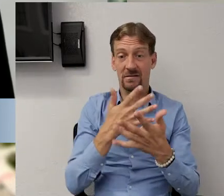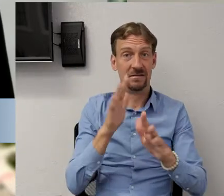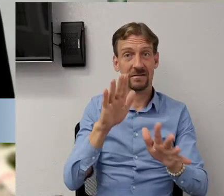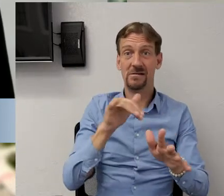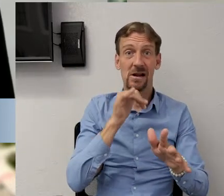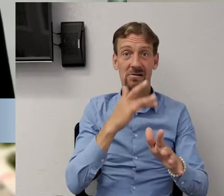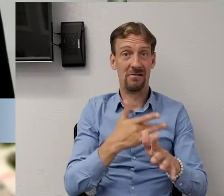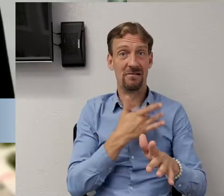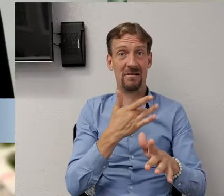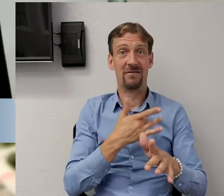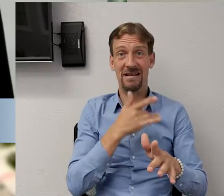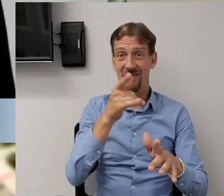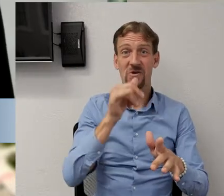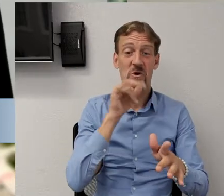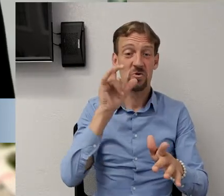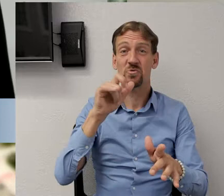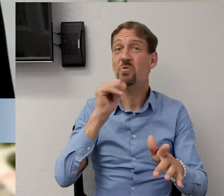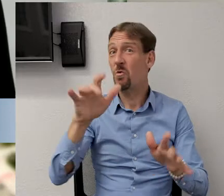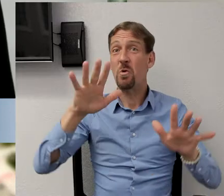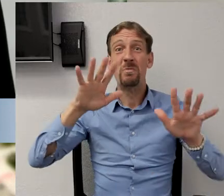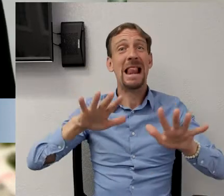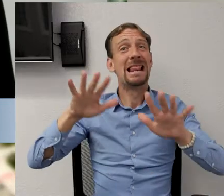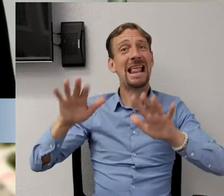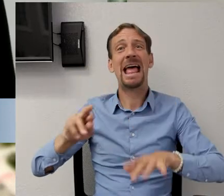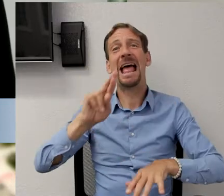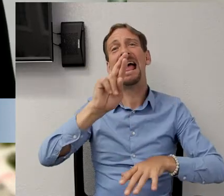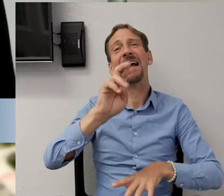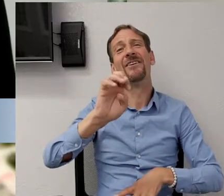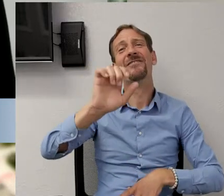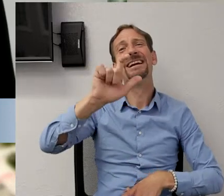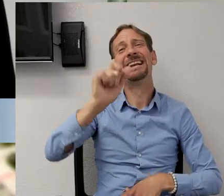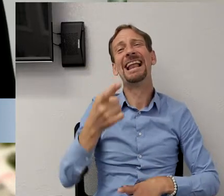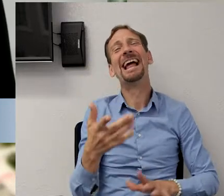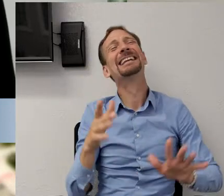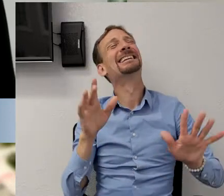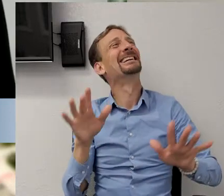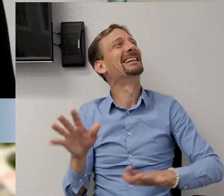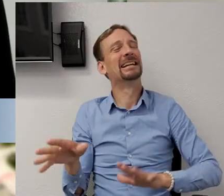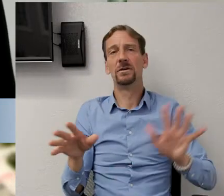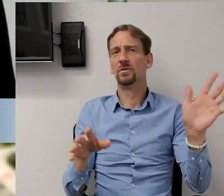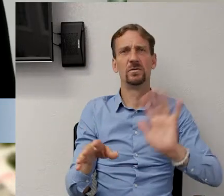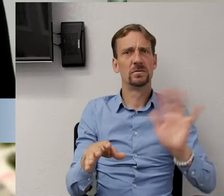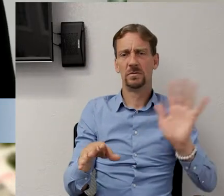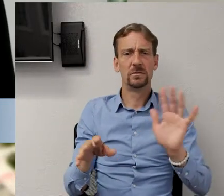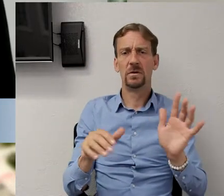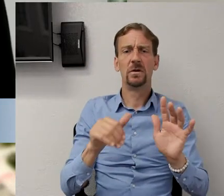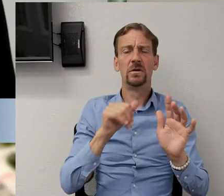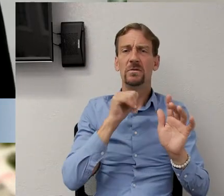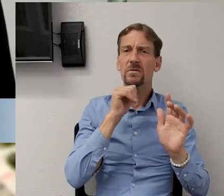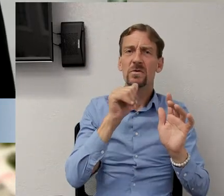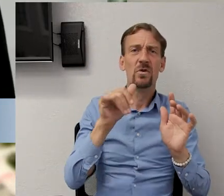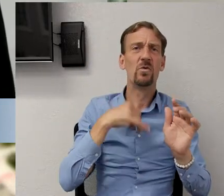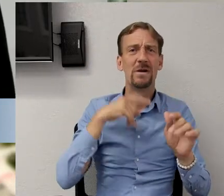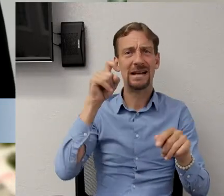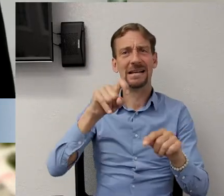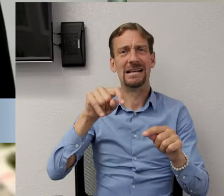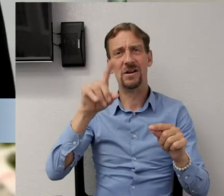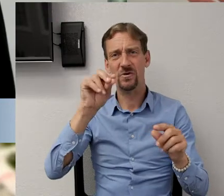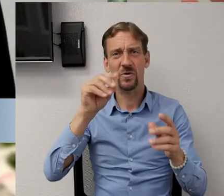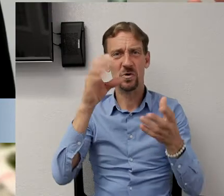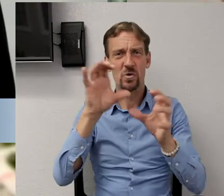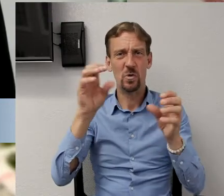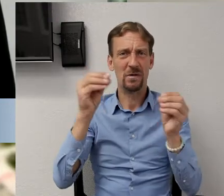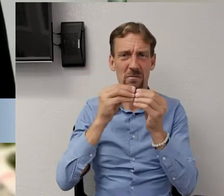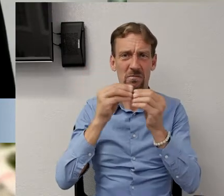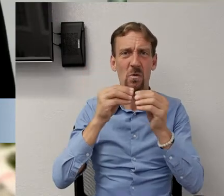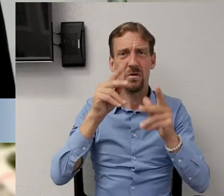don't relax. You know, this is, I've used the term double down. I don't think we can double down anymore. I